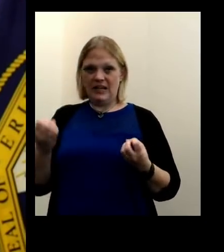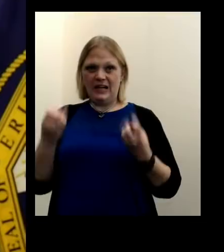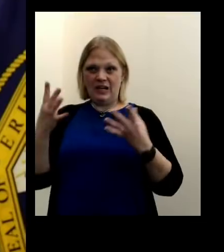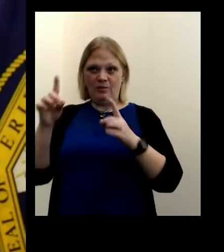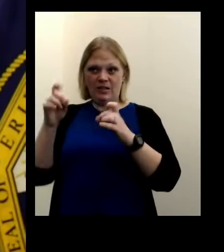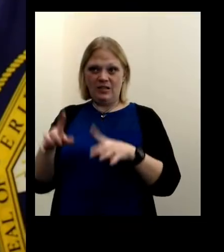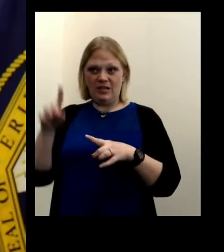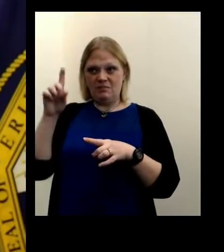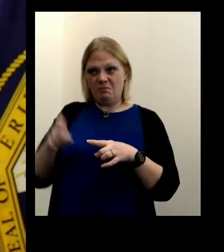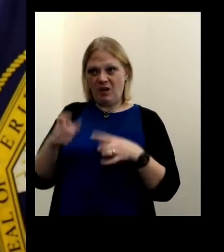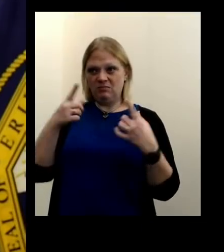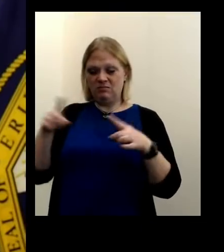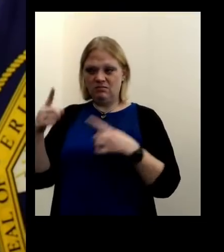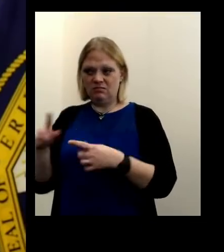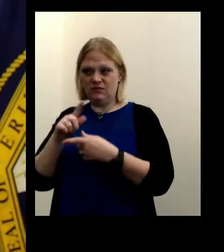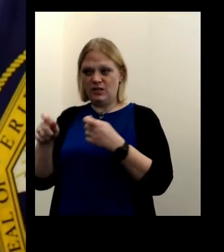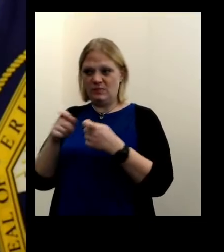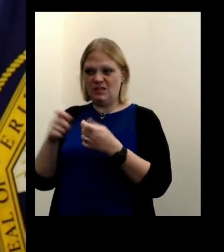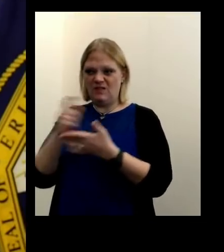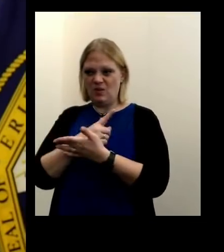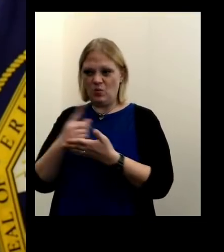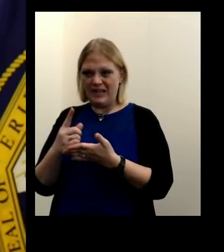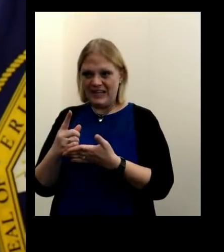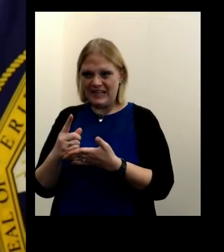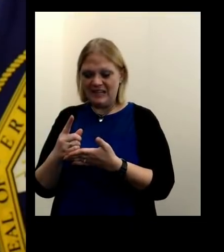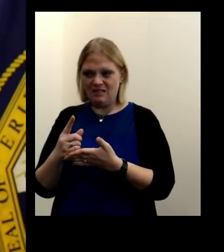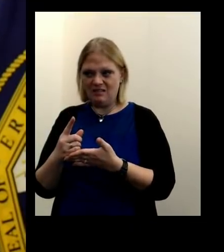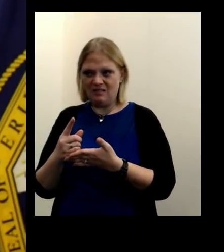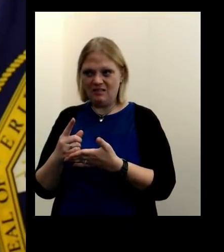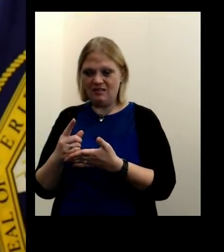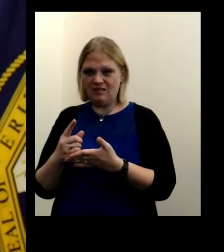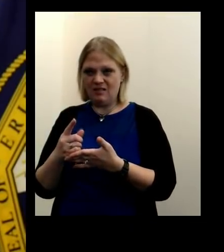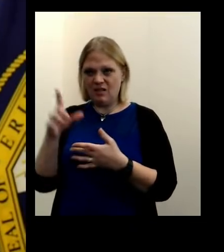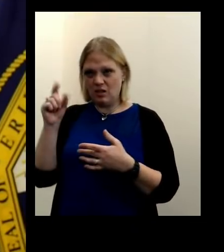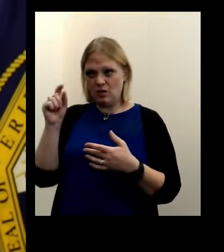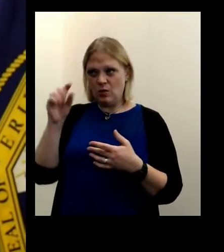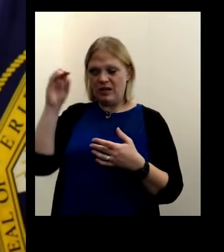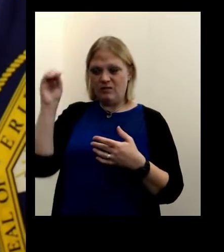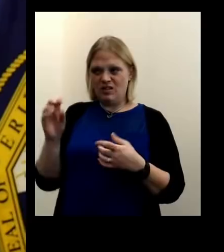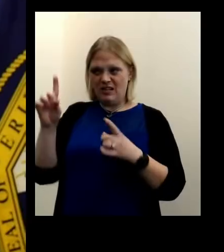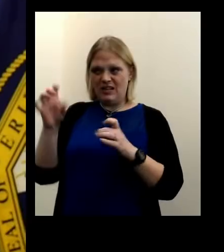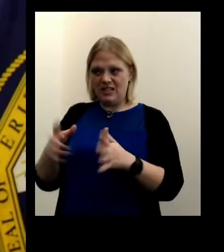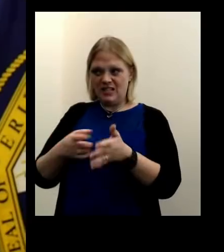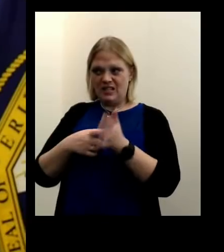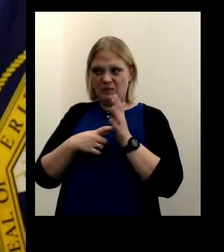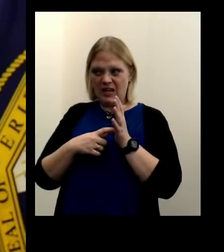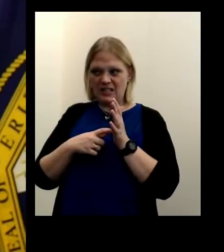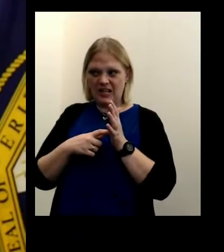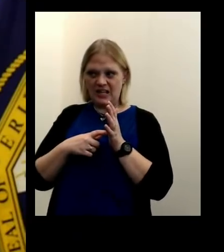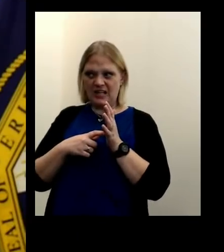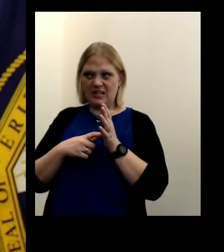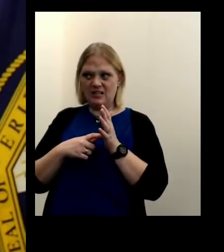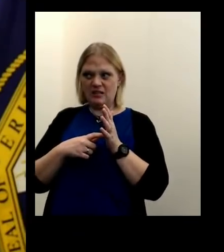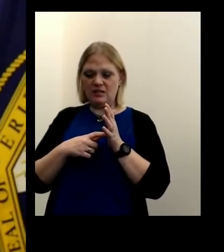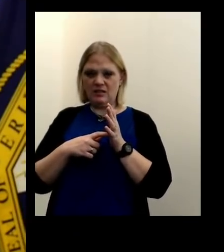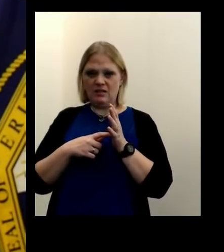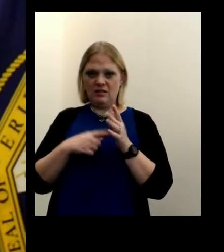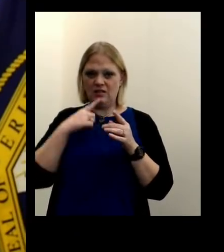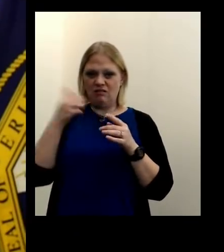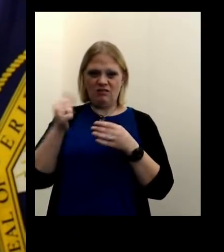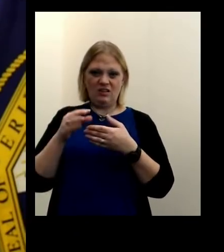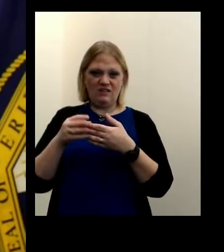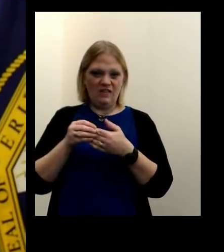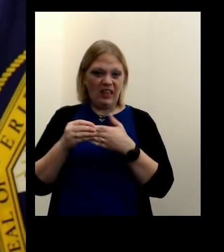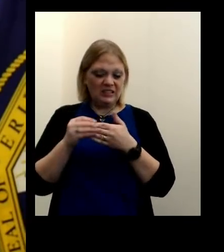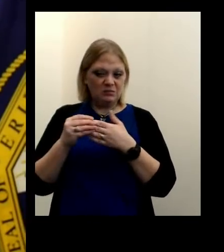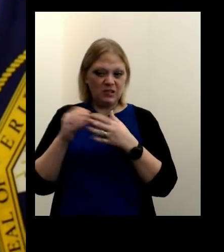be completed over a specific week. Does that 20% testing mandate, is there any flexibility